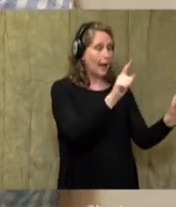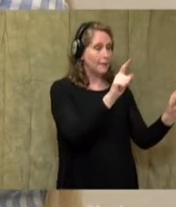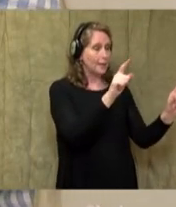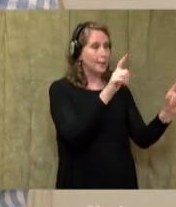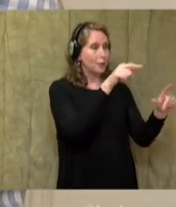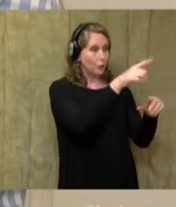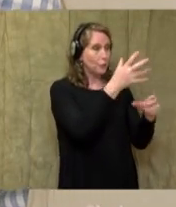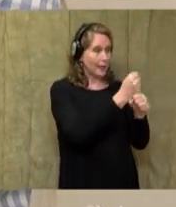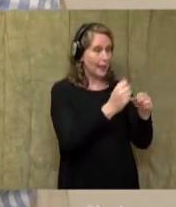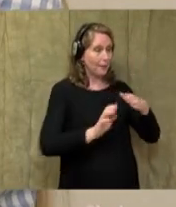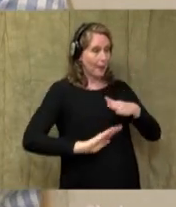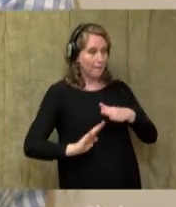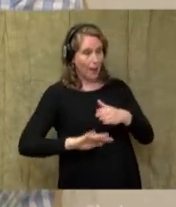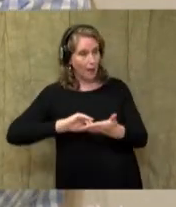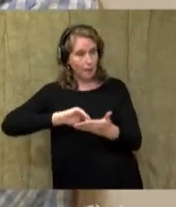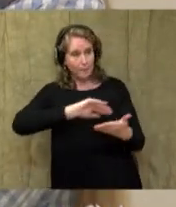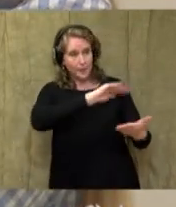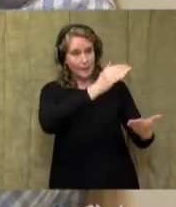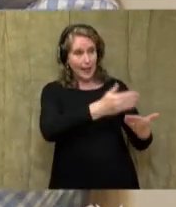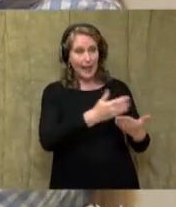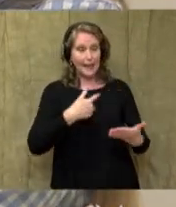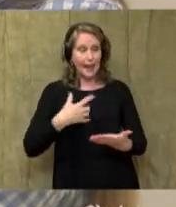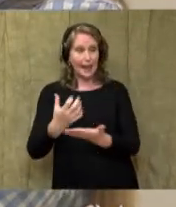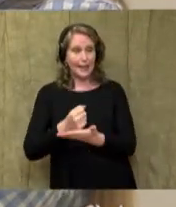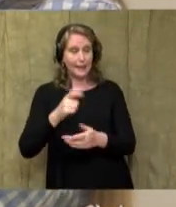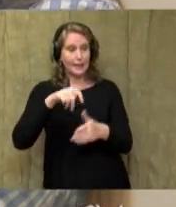You get the bottoms, and I get the tops."